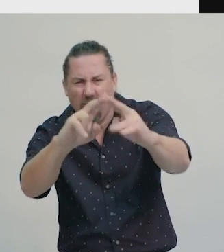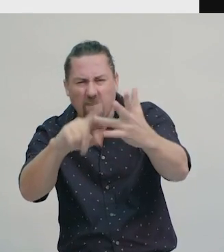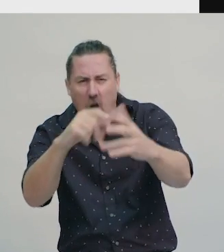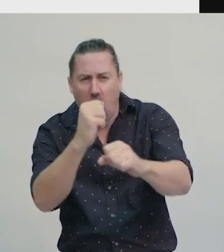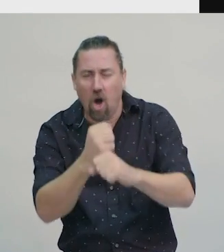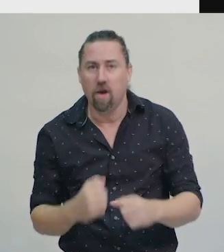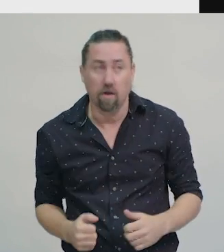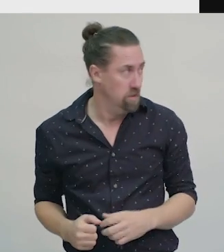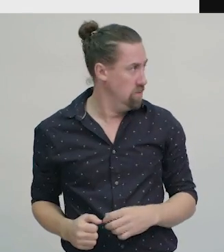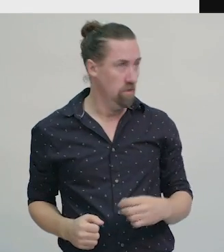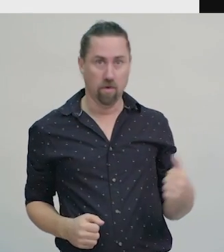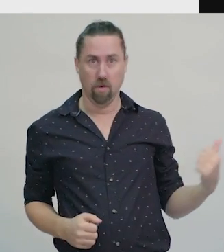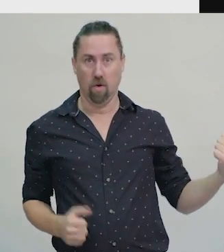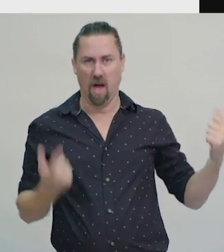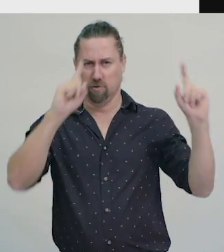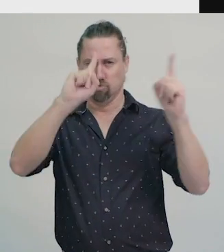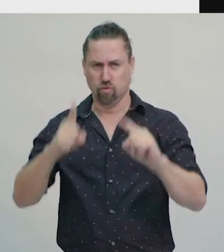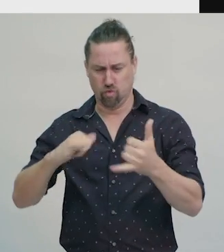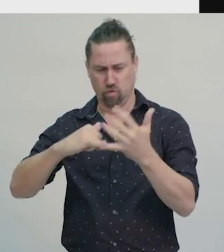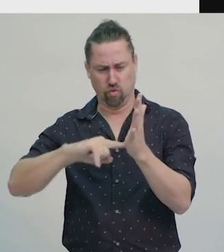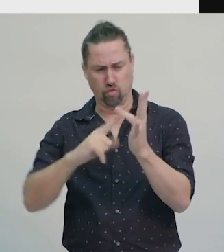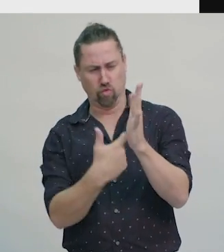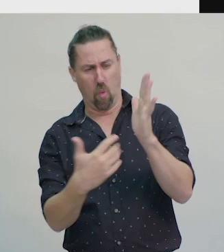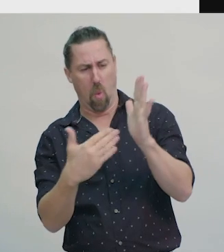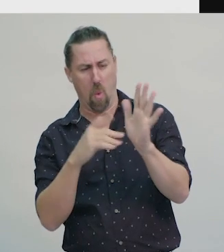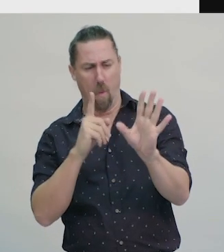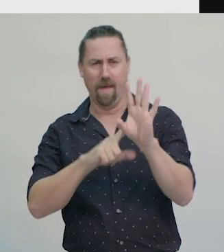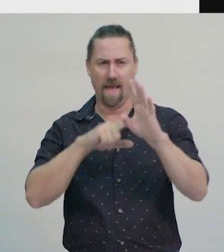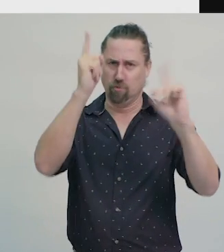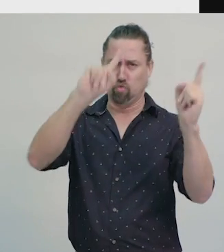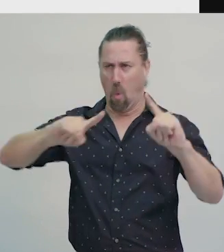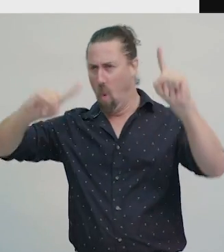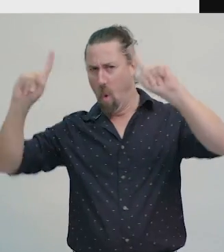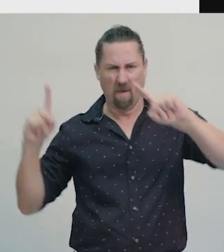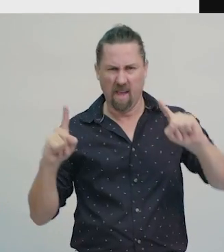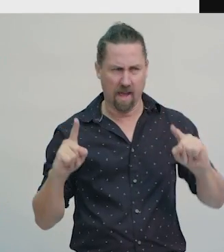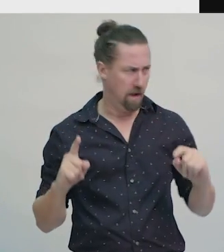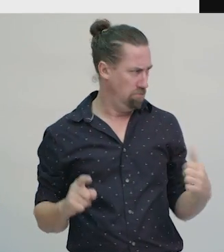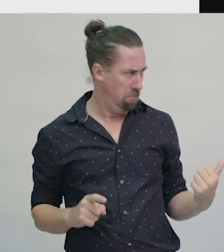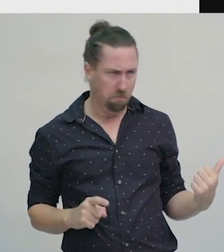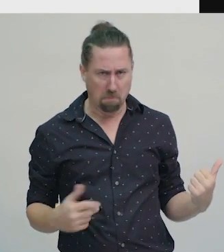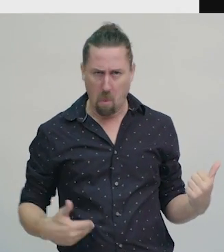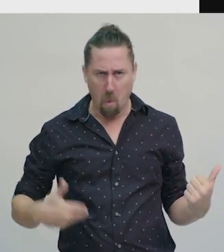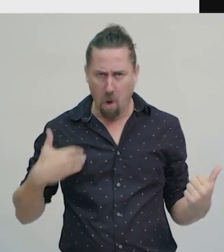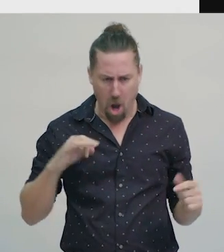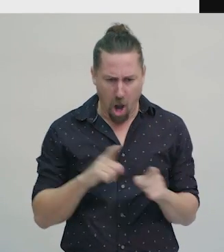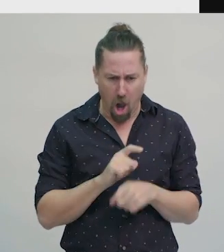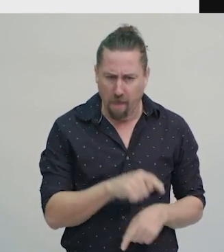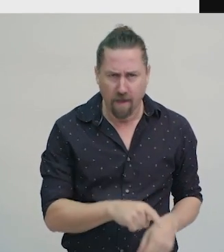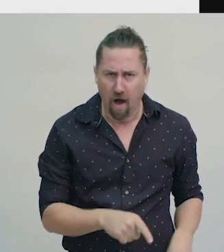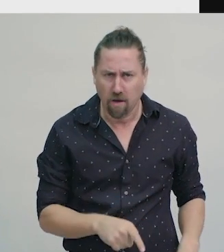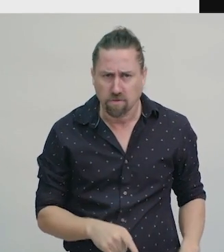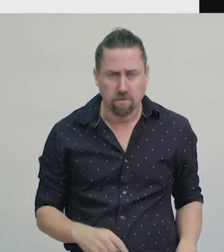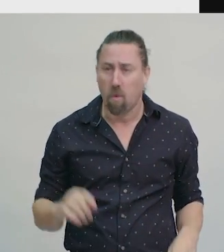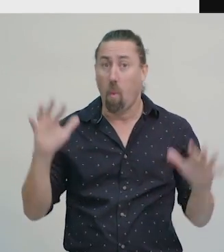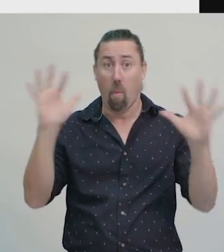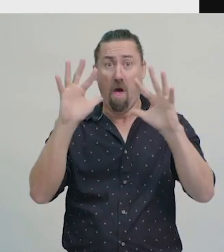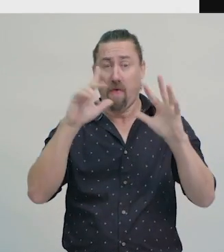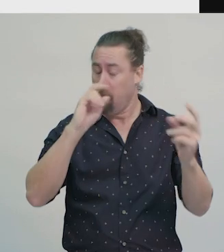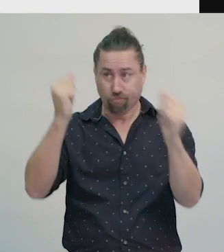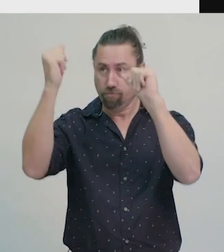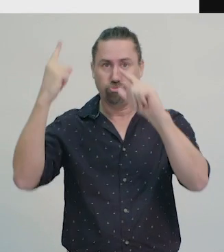looks like it might rain. We call this type of weather cloudy because of all the clouds in the sky. You might